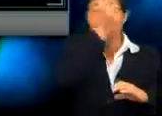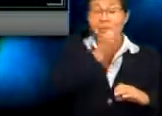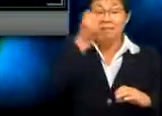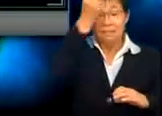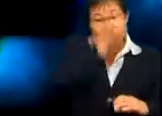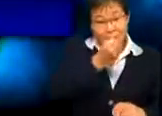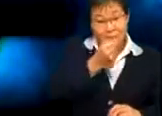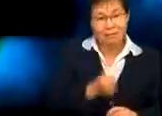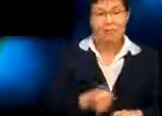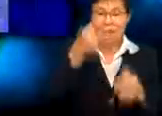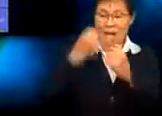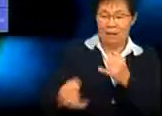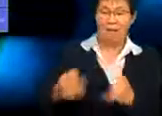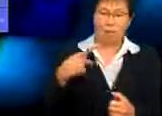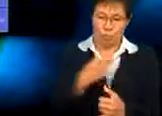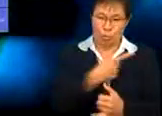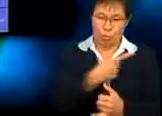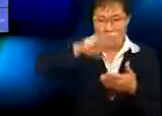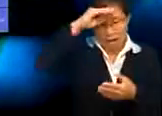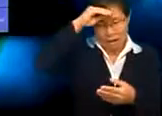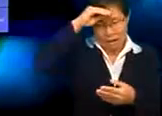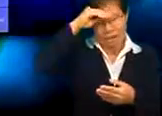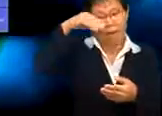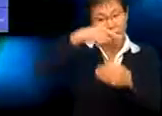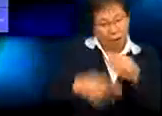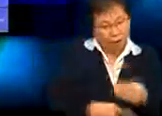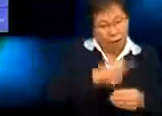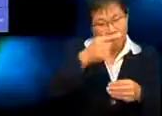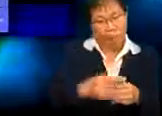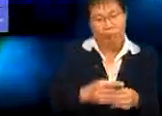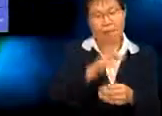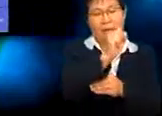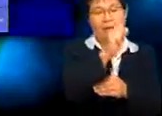characteristics. Lastly, we have also studied about